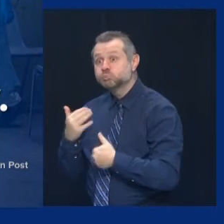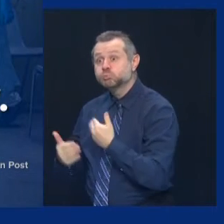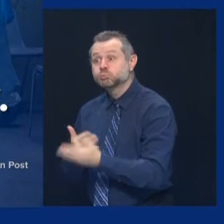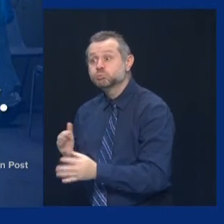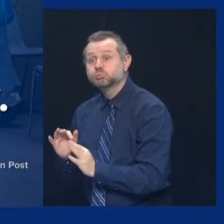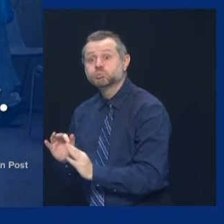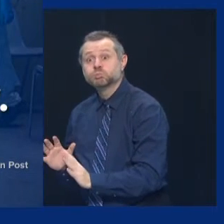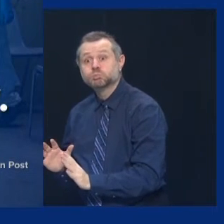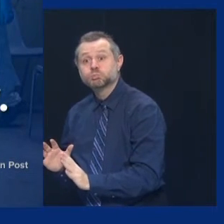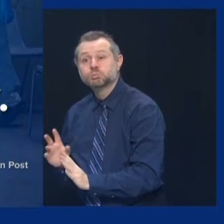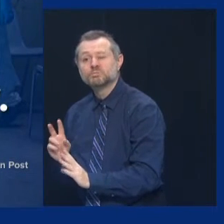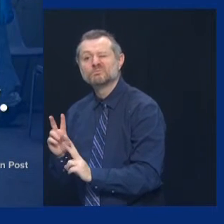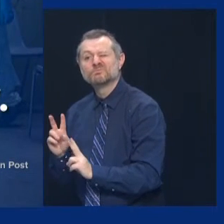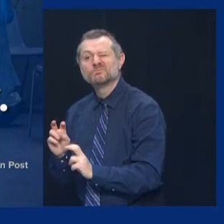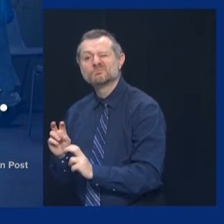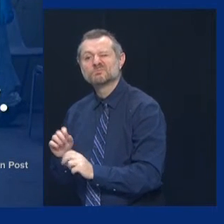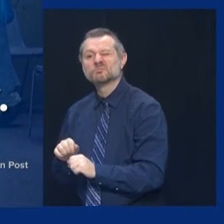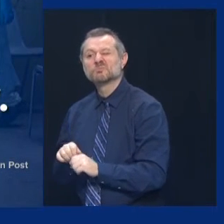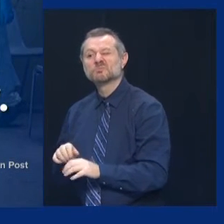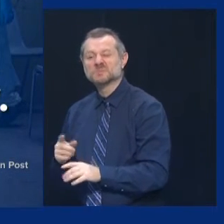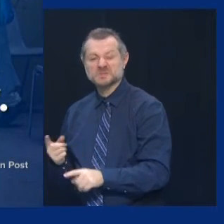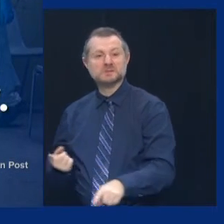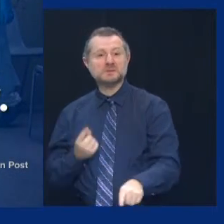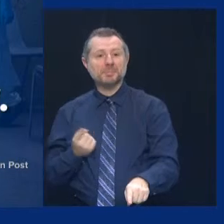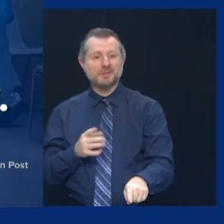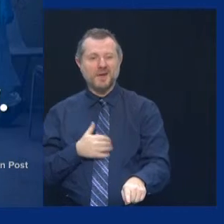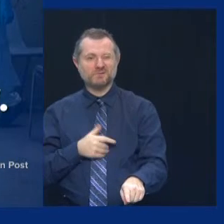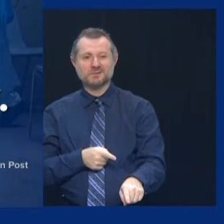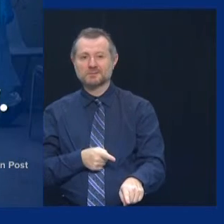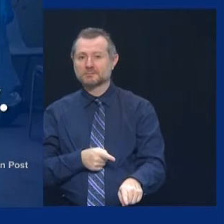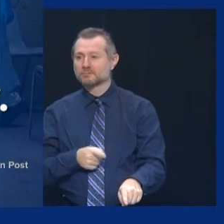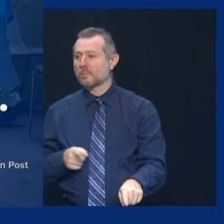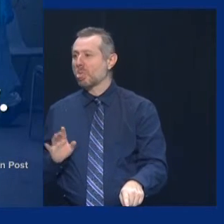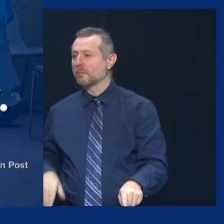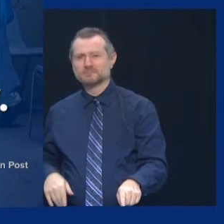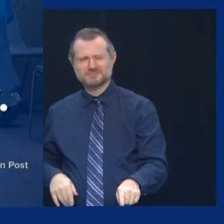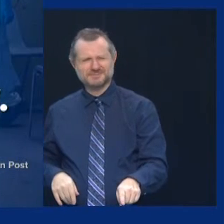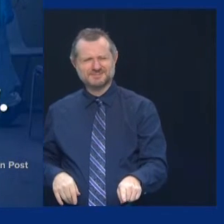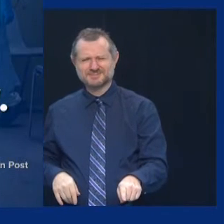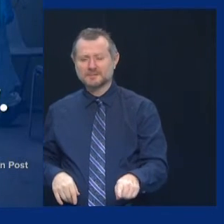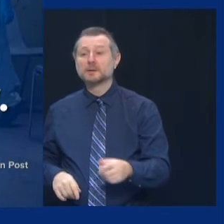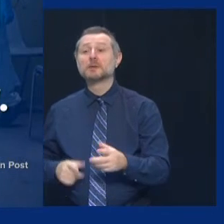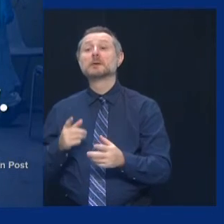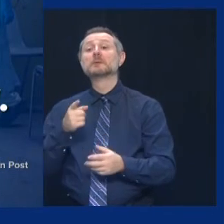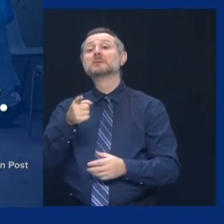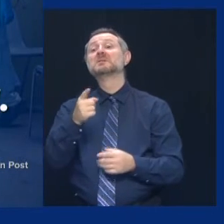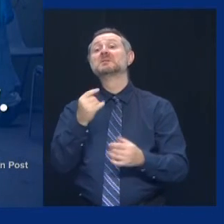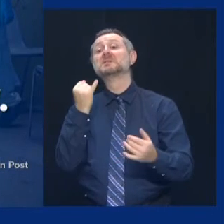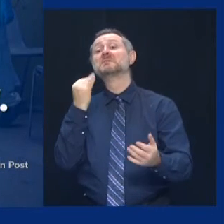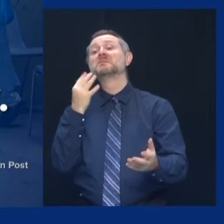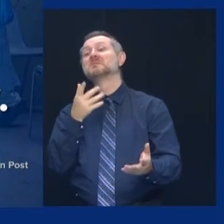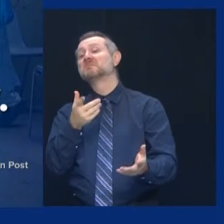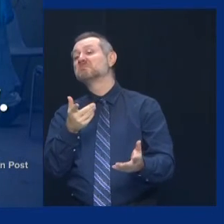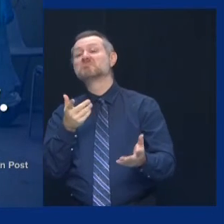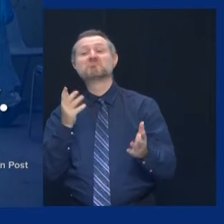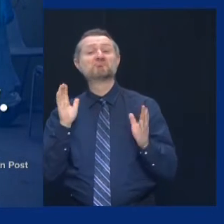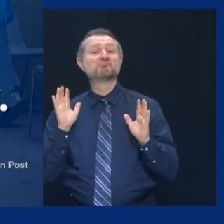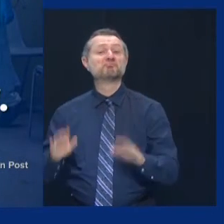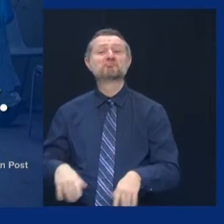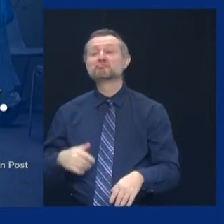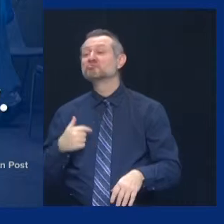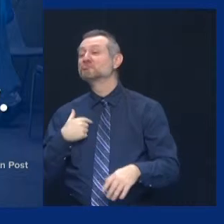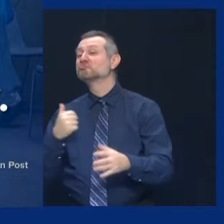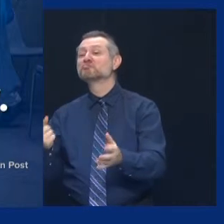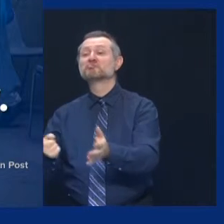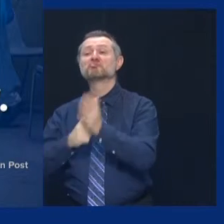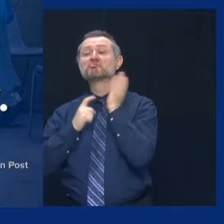doing nothing is actually an affirmative action. When you do not require the UK